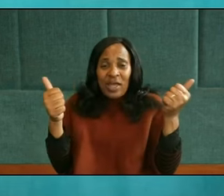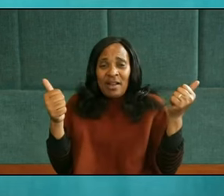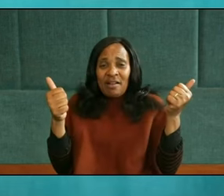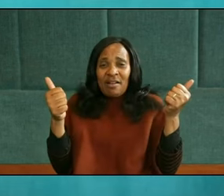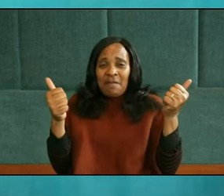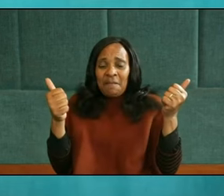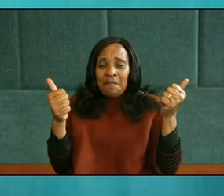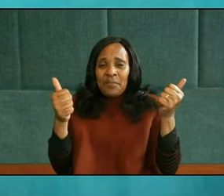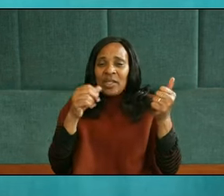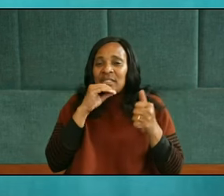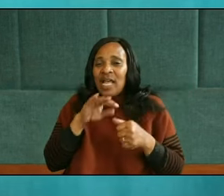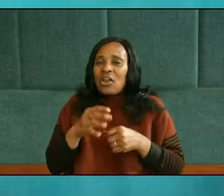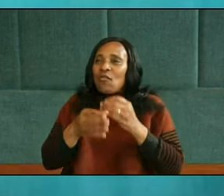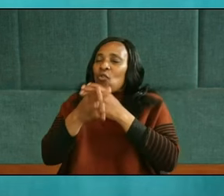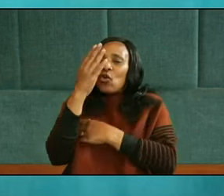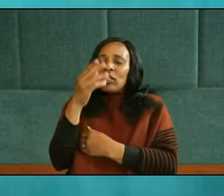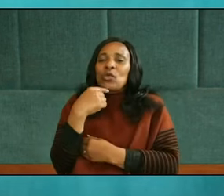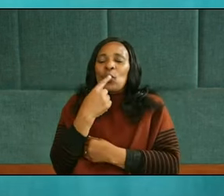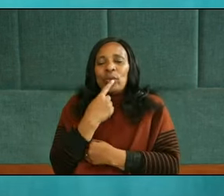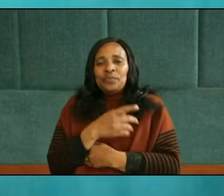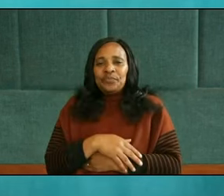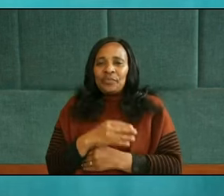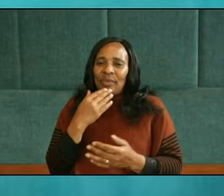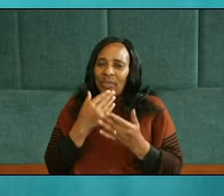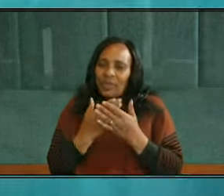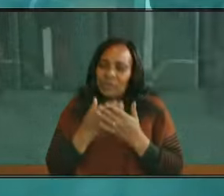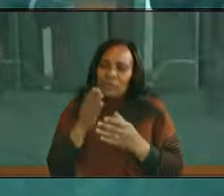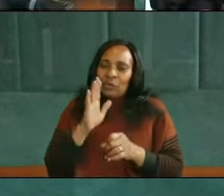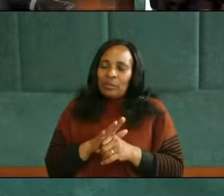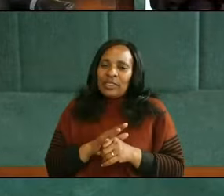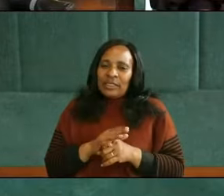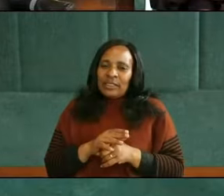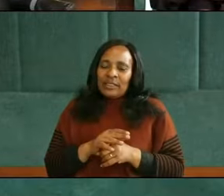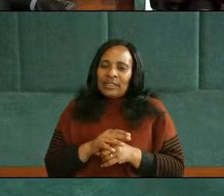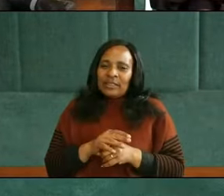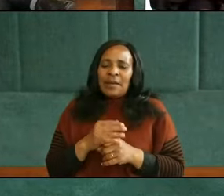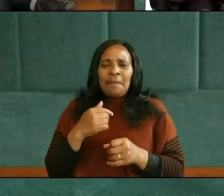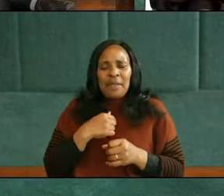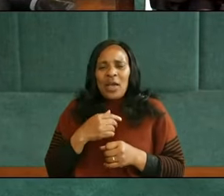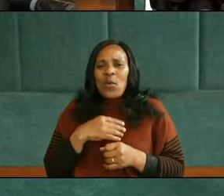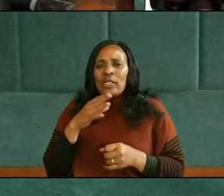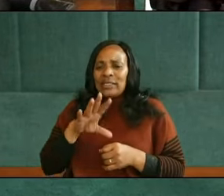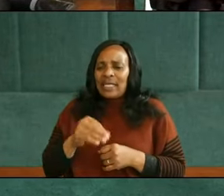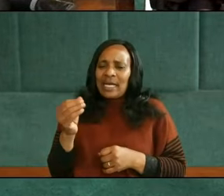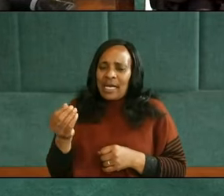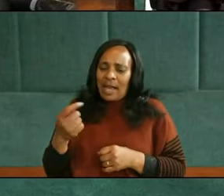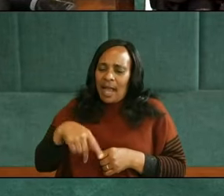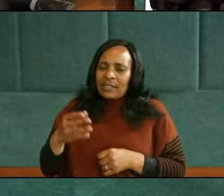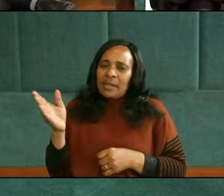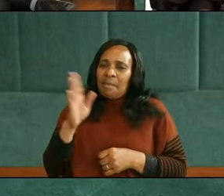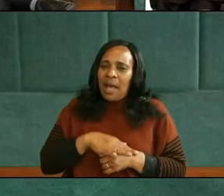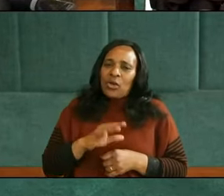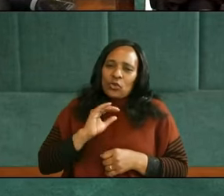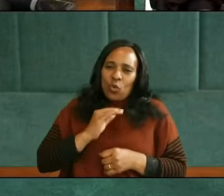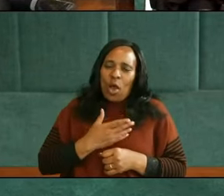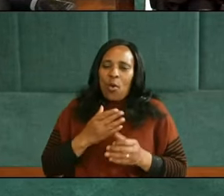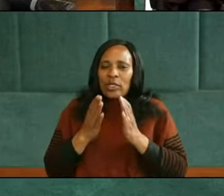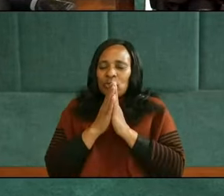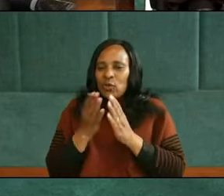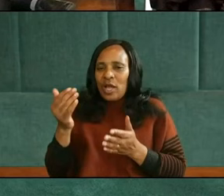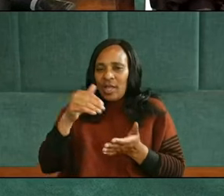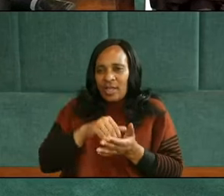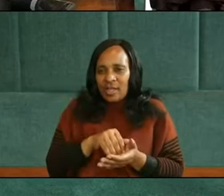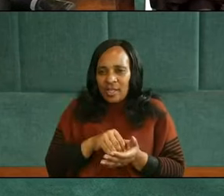Son of God is? Yeah. Amen. Thank you so much for that. So I just want to take us back to our story